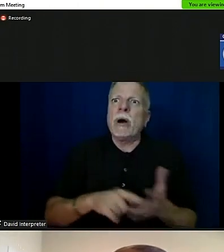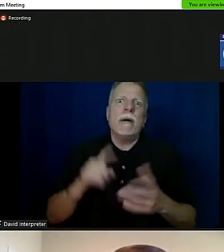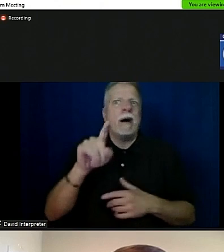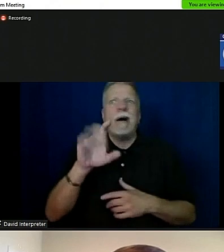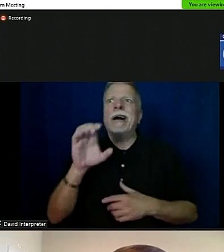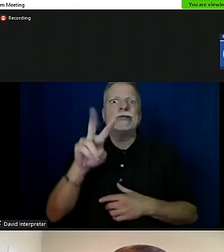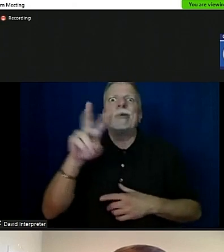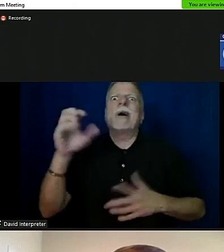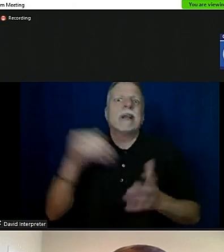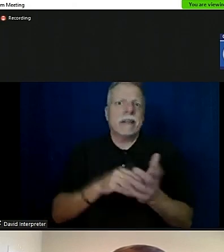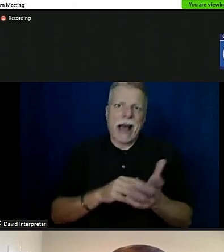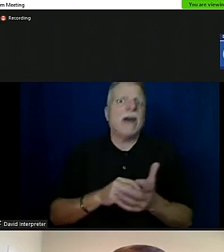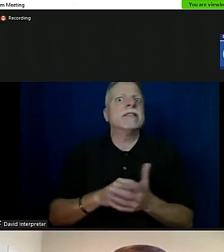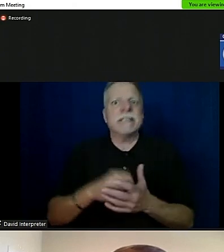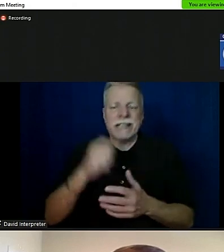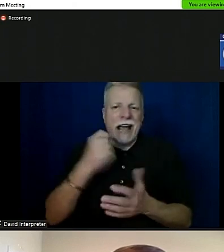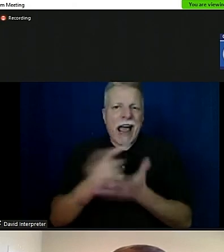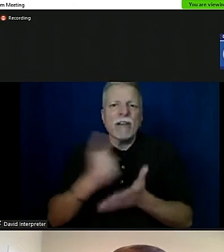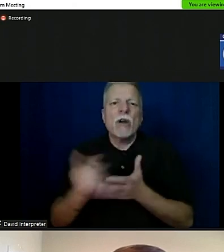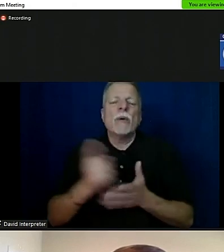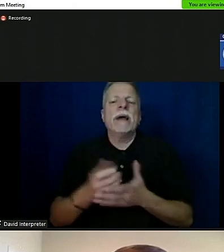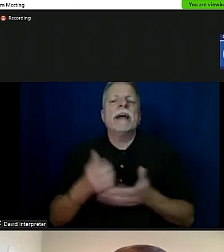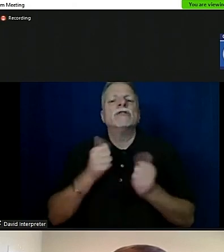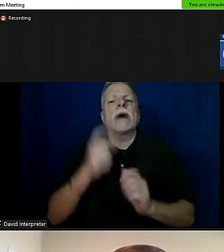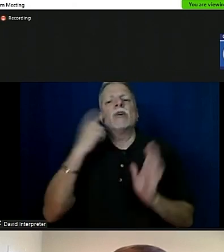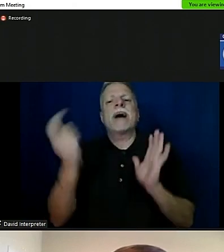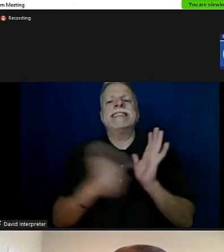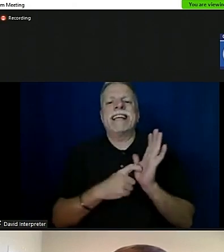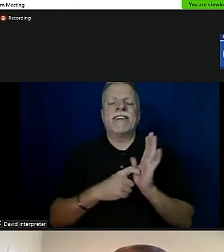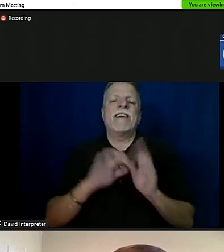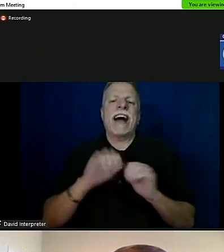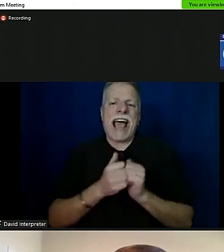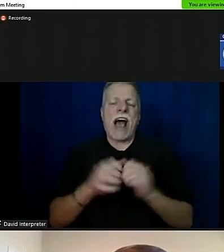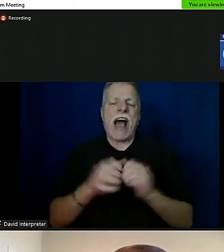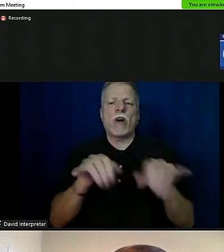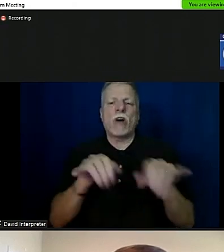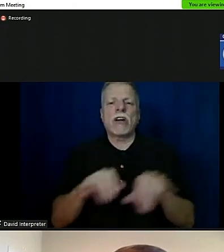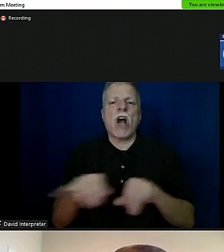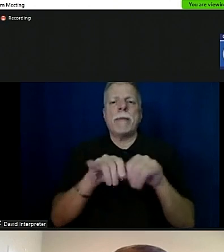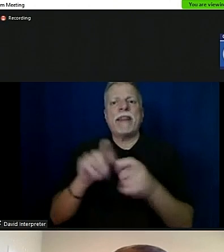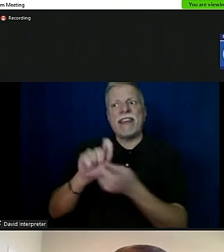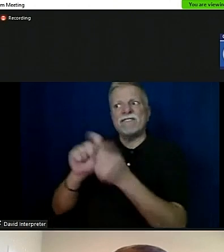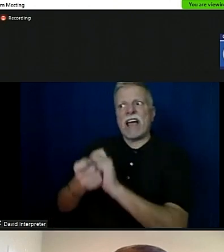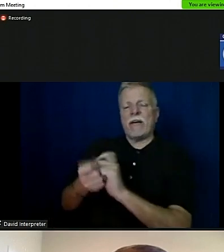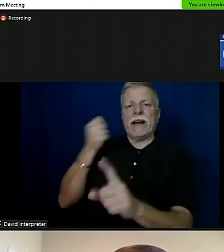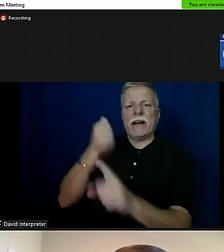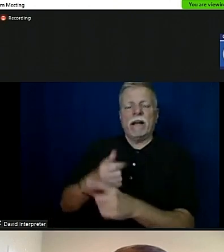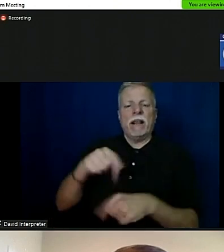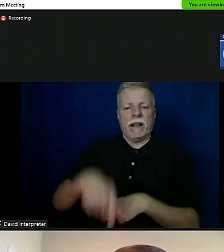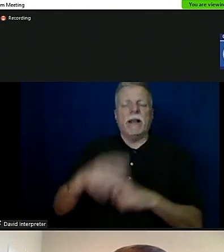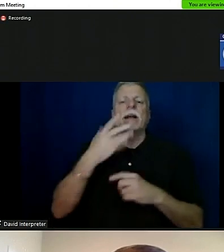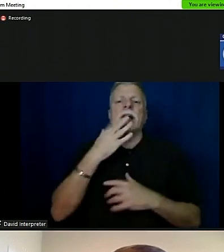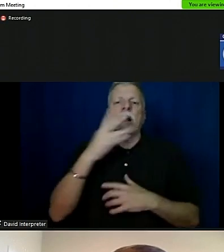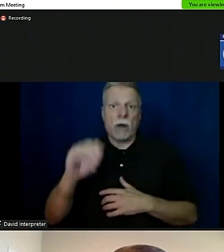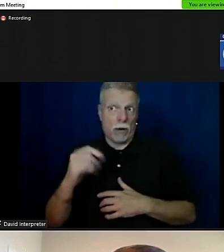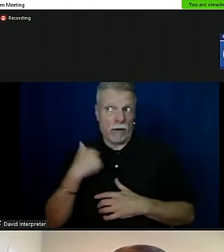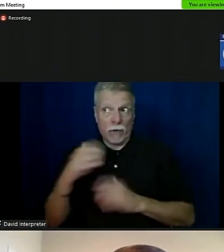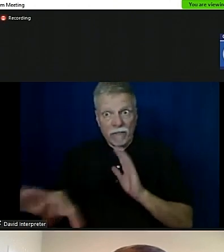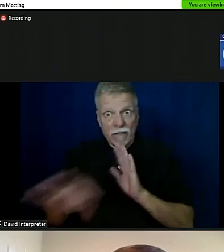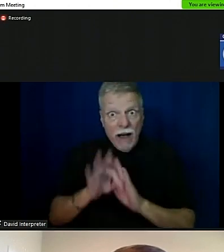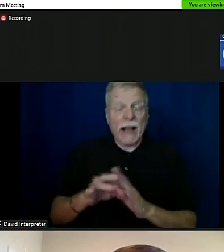try and identify how common this variant might be in the state. And then when we do identify cases that are due to